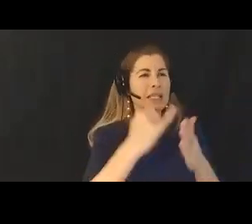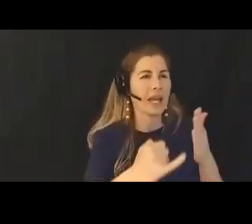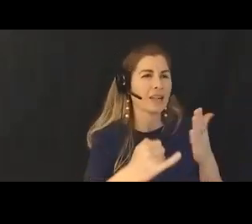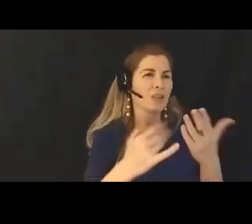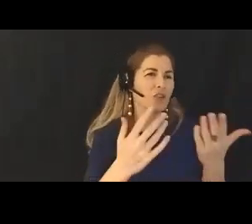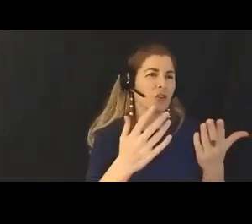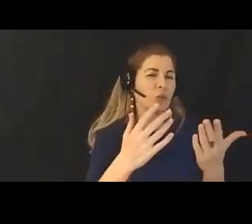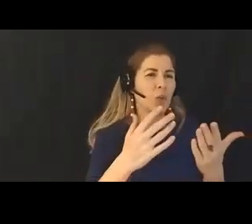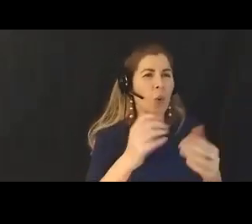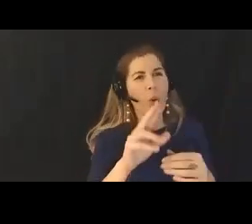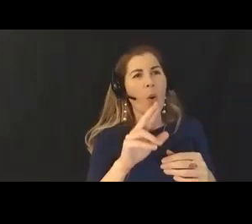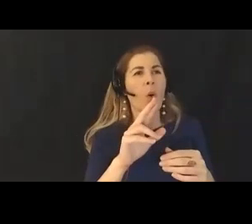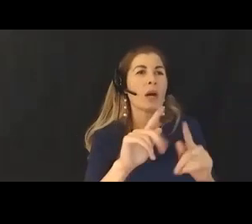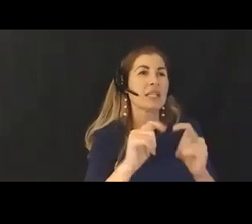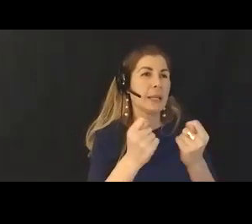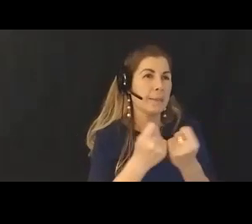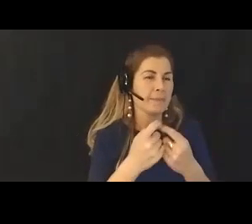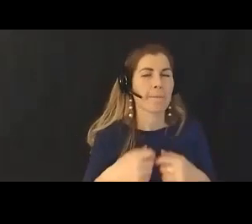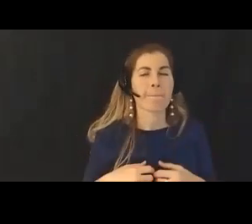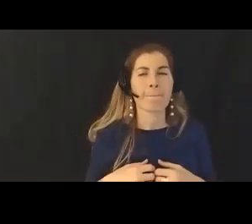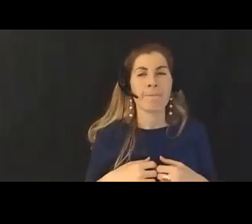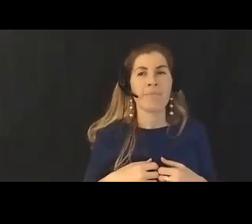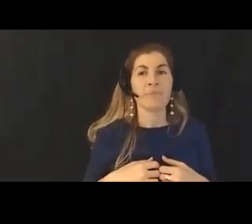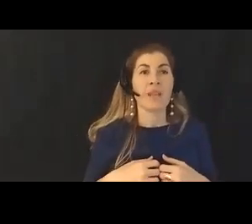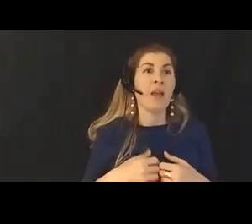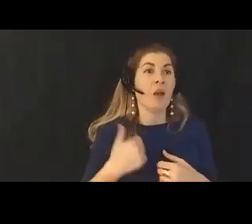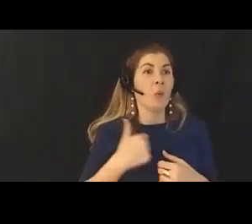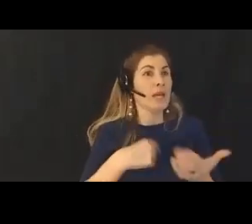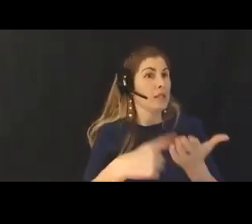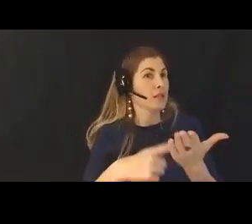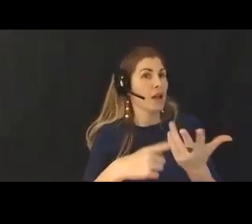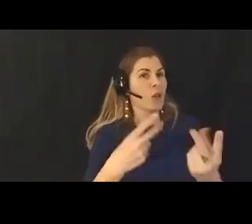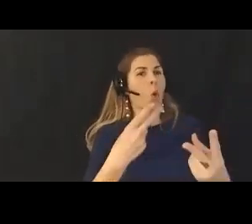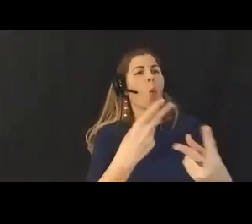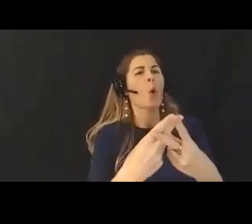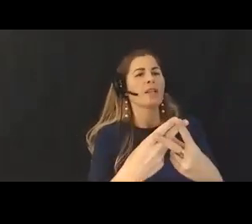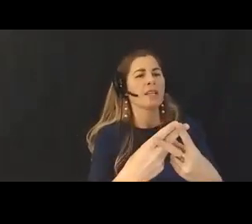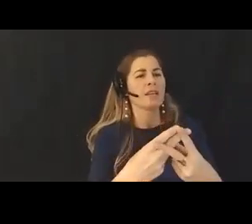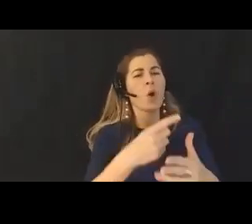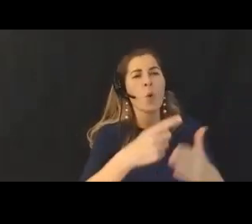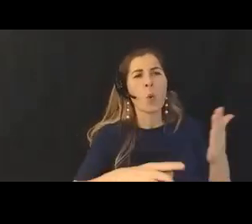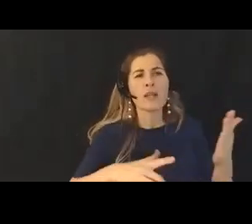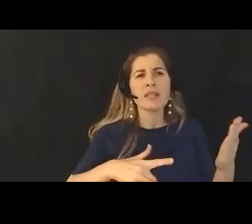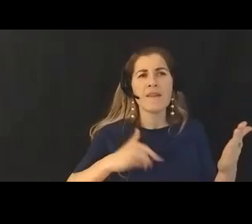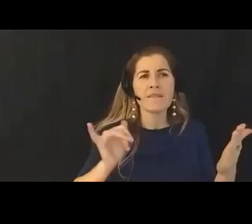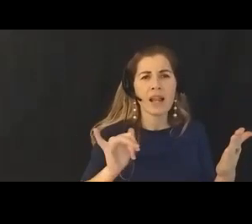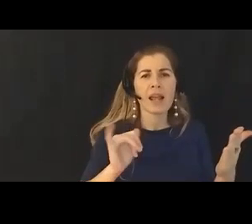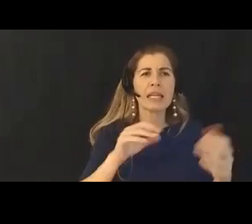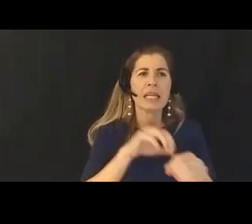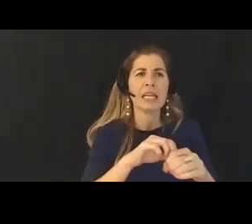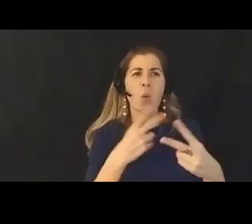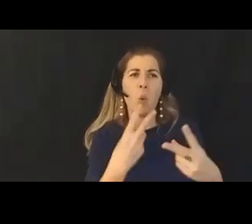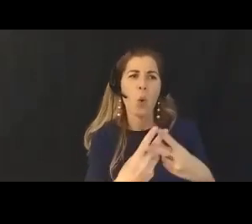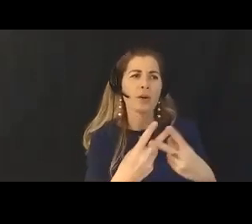ideas. And one thing we did was scenes around quarantine. And what does it feel like to be in quarantine with your family, with your partner,